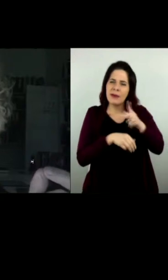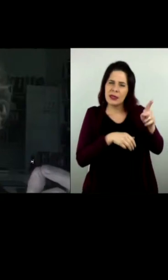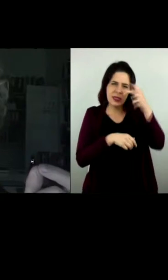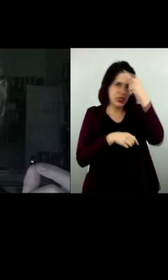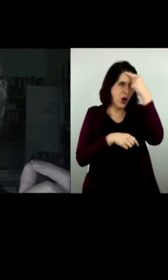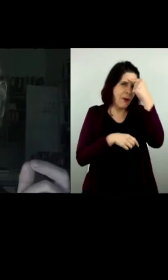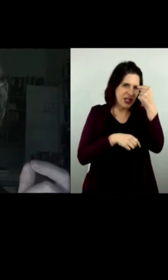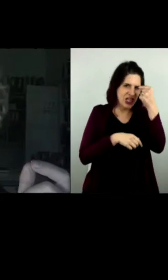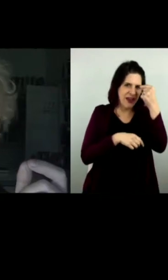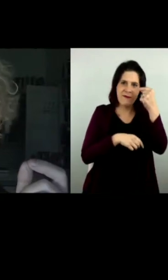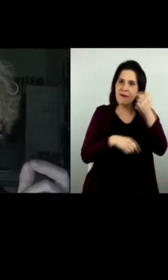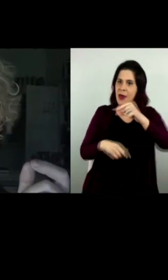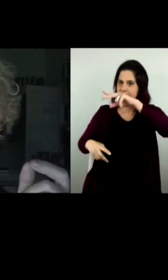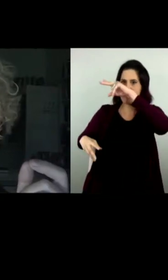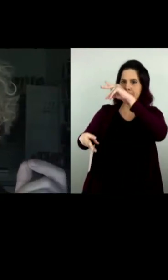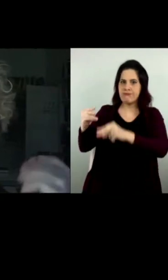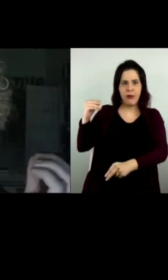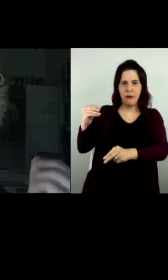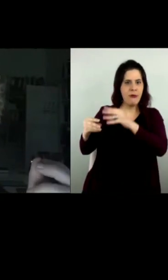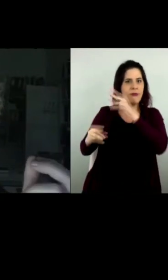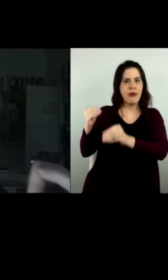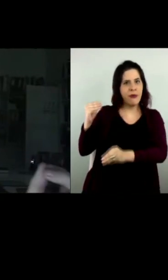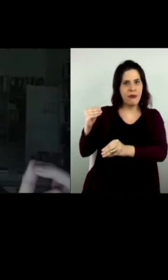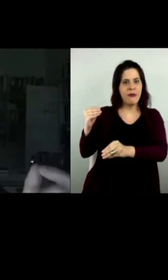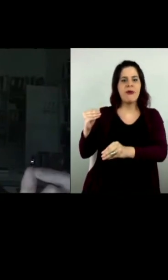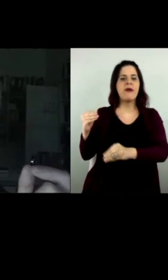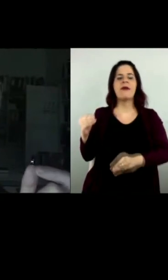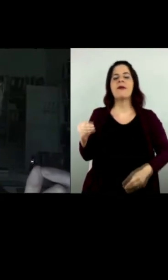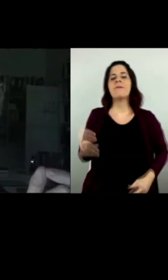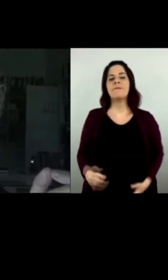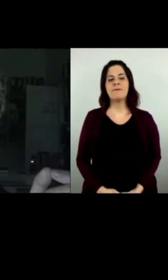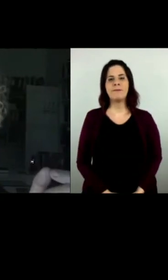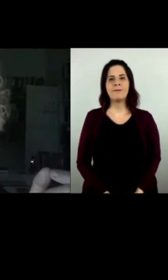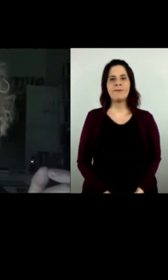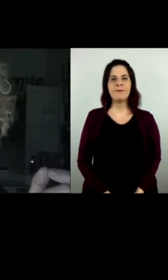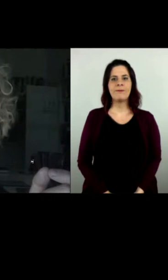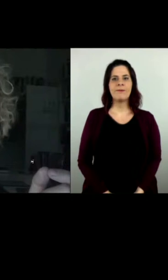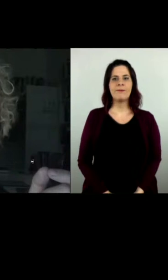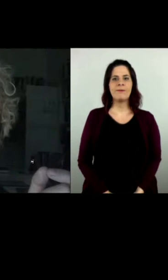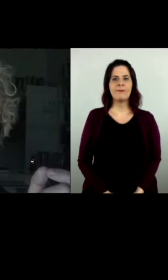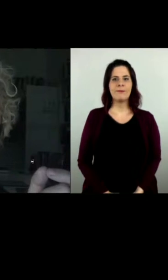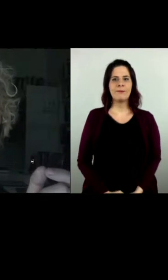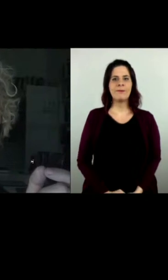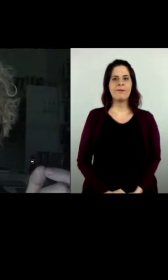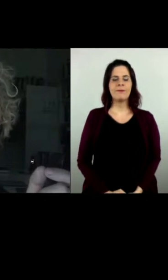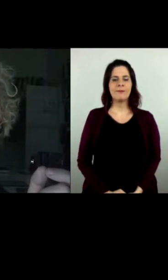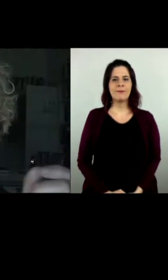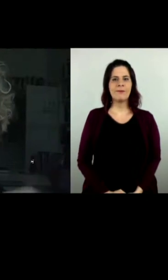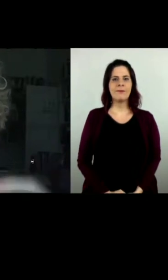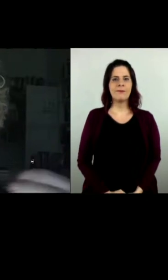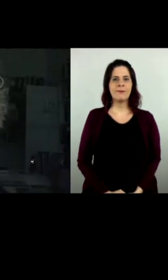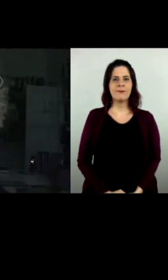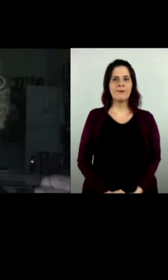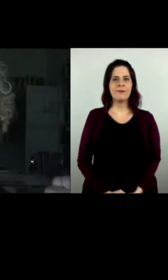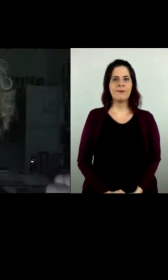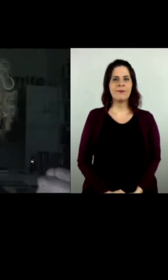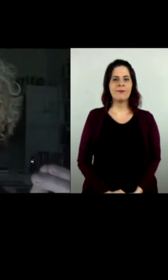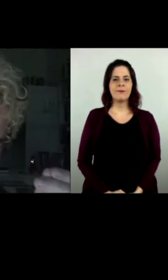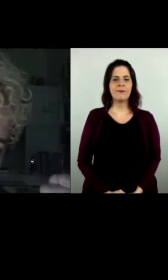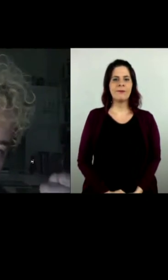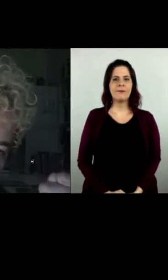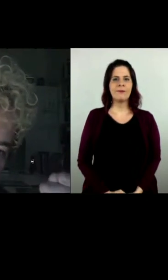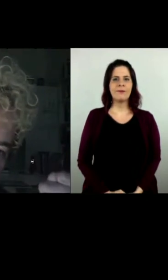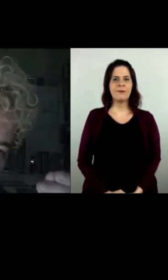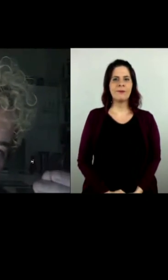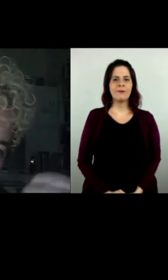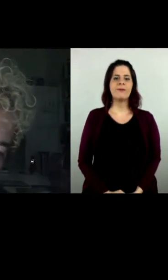film called Asthenic Syndrome. So it shows how daring she was, that even in this period